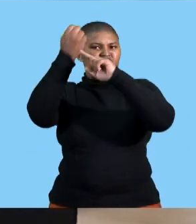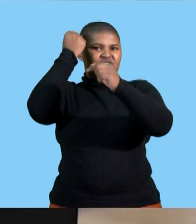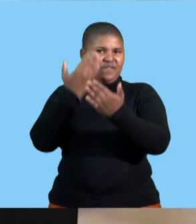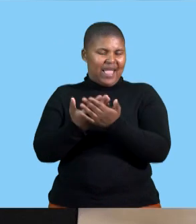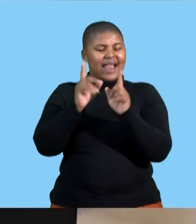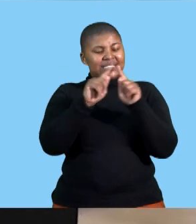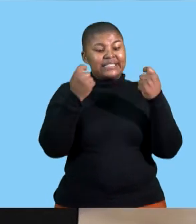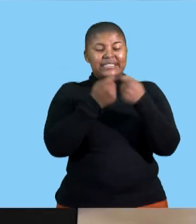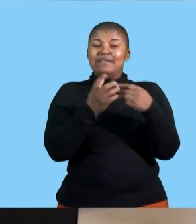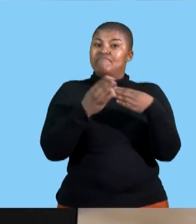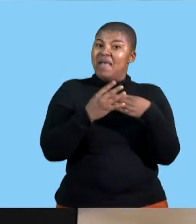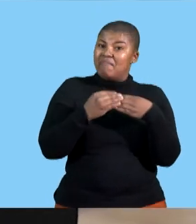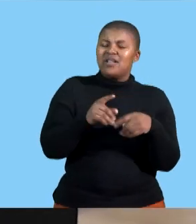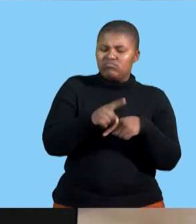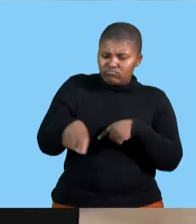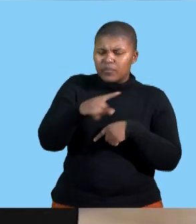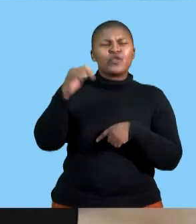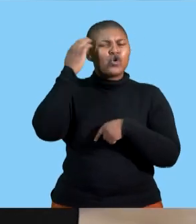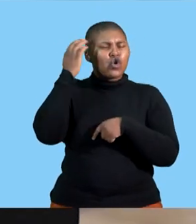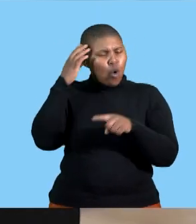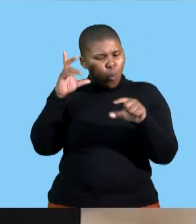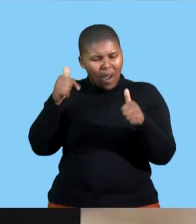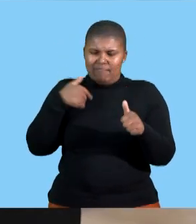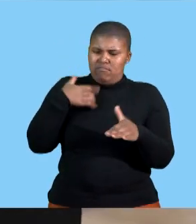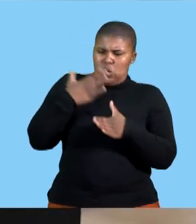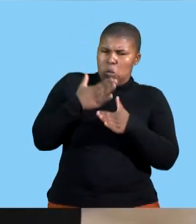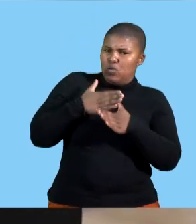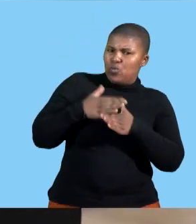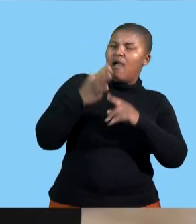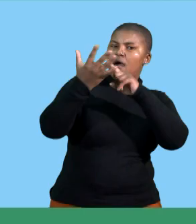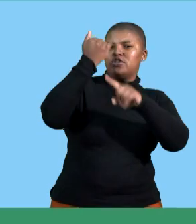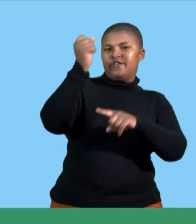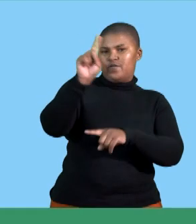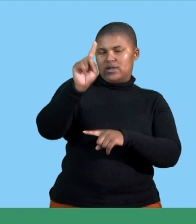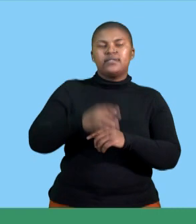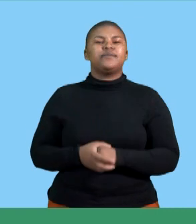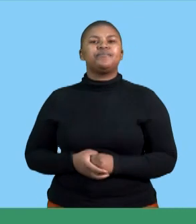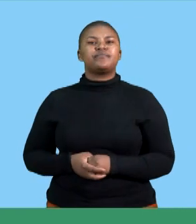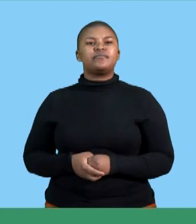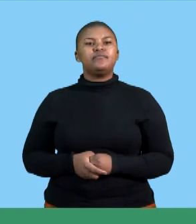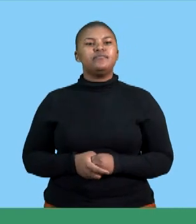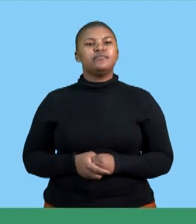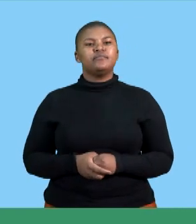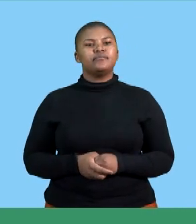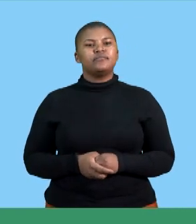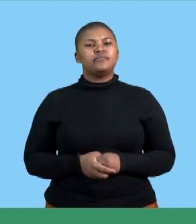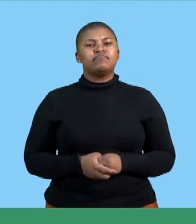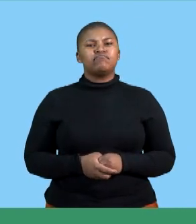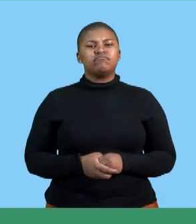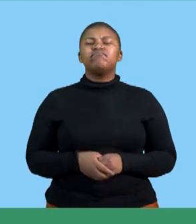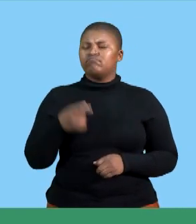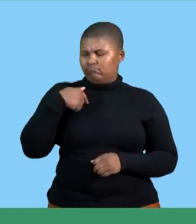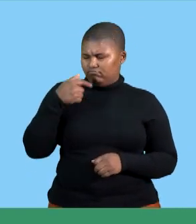know exactly what is it that they have to achieve at the end of the day. Willingness to cooperate as a unit